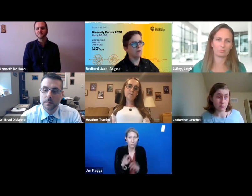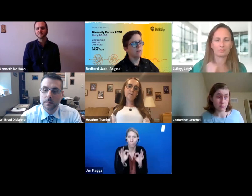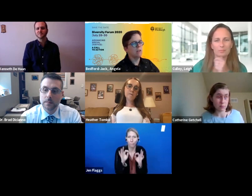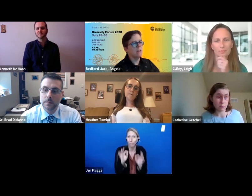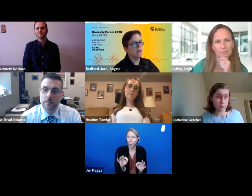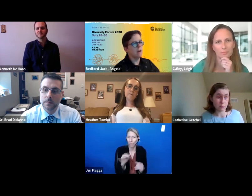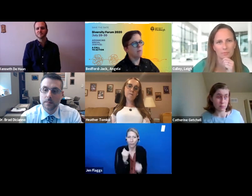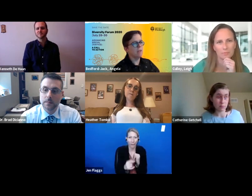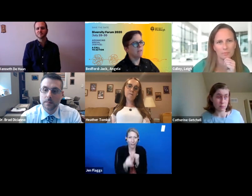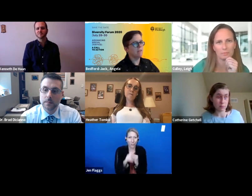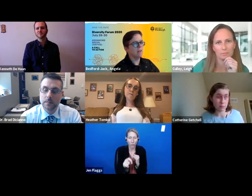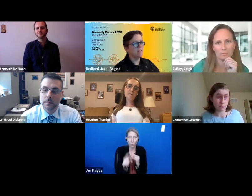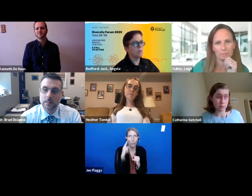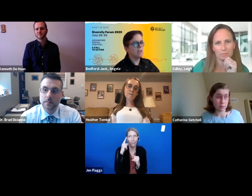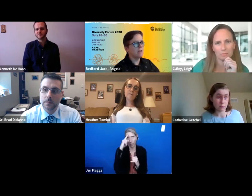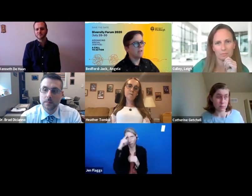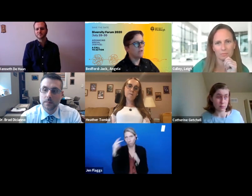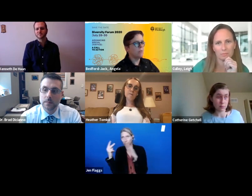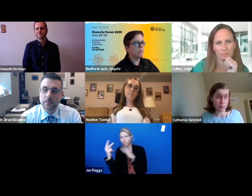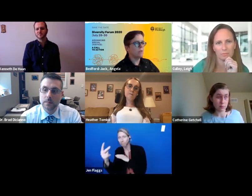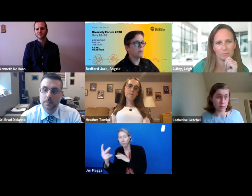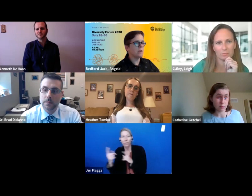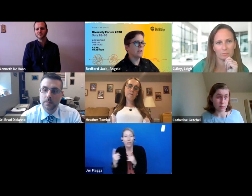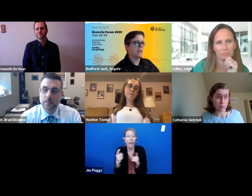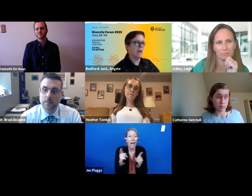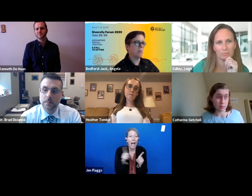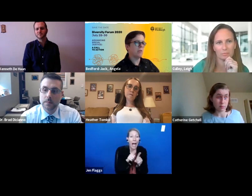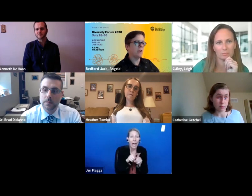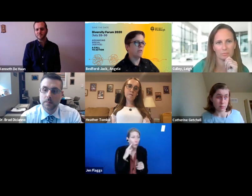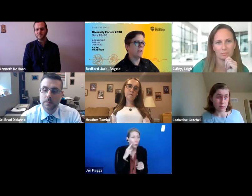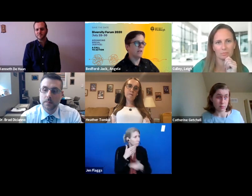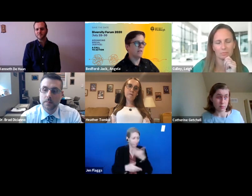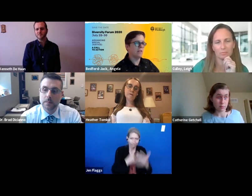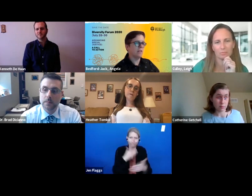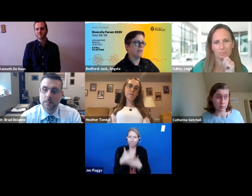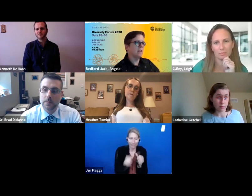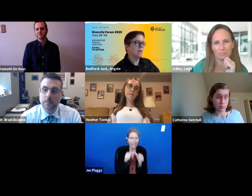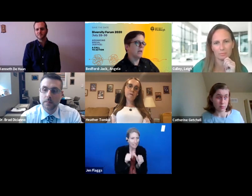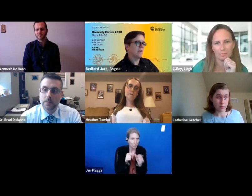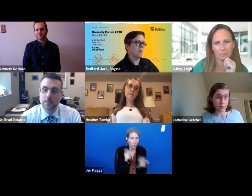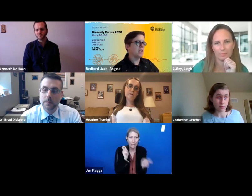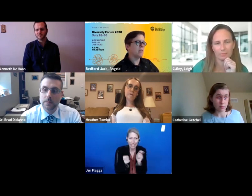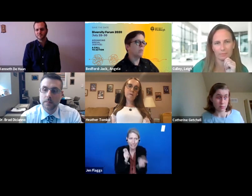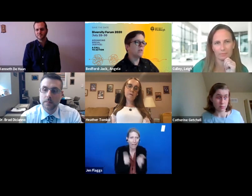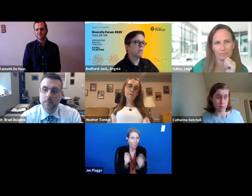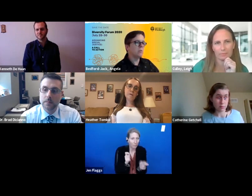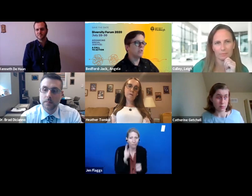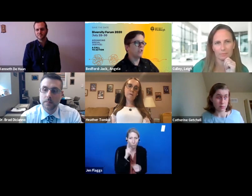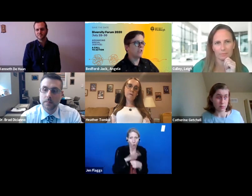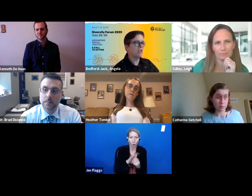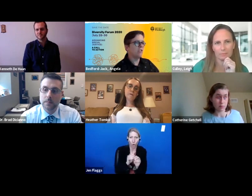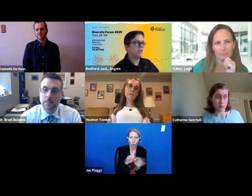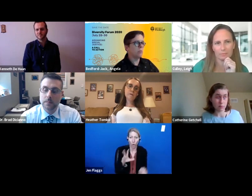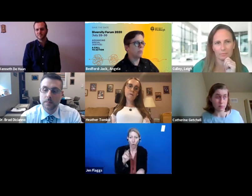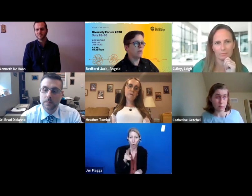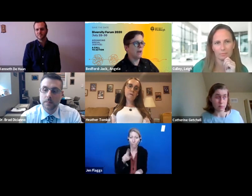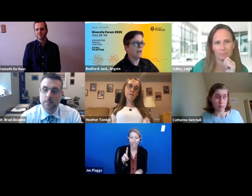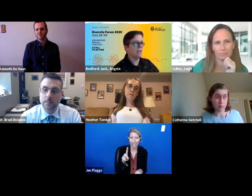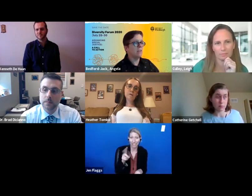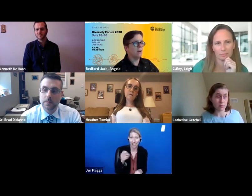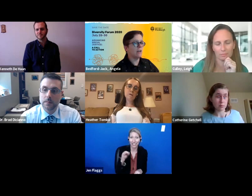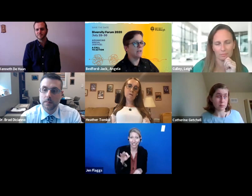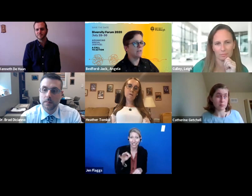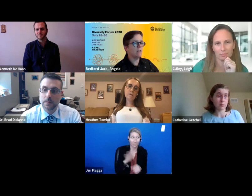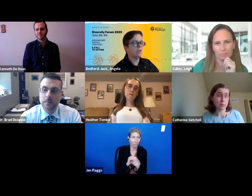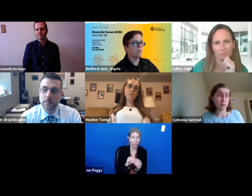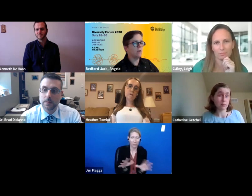thinking forward is, as we continue to move forward and adapt to COVID-19 pandemic, what are some suggestions you can